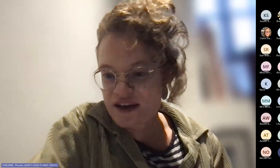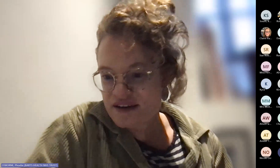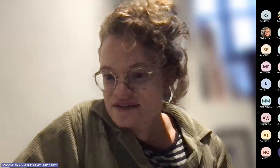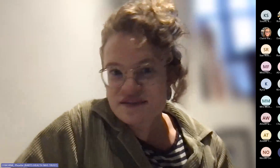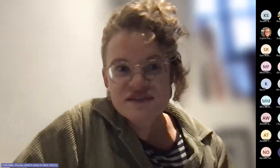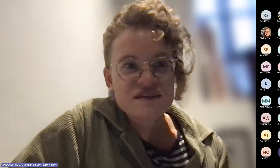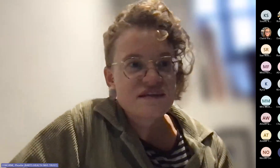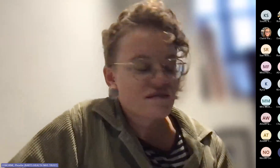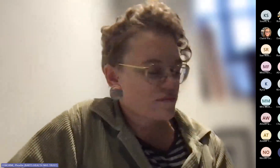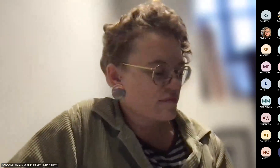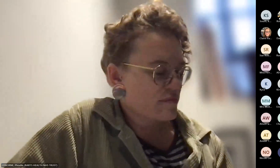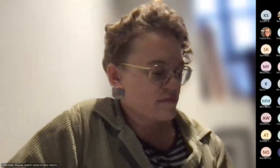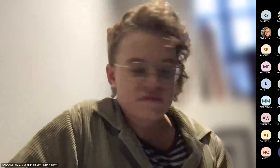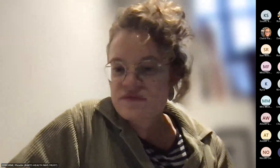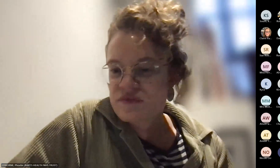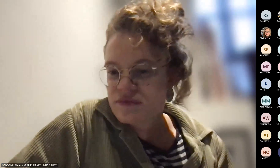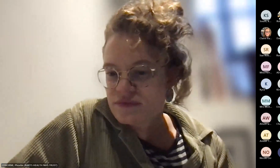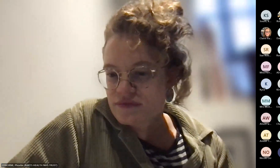Sorry, guys.